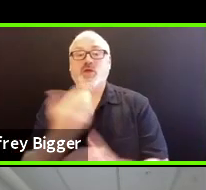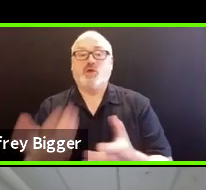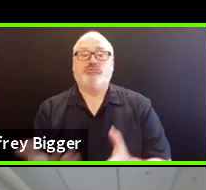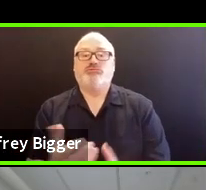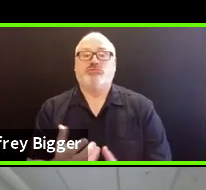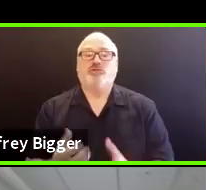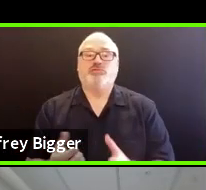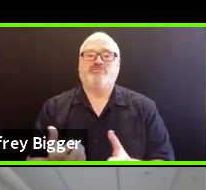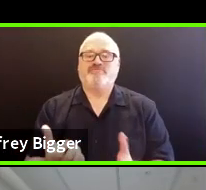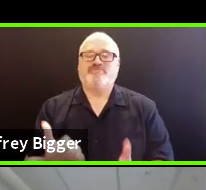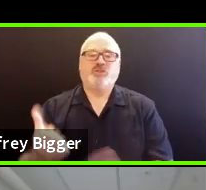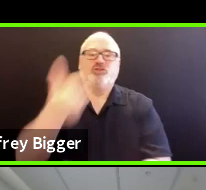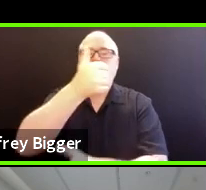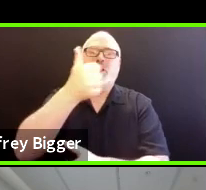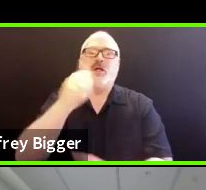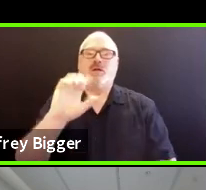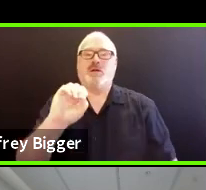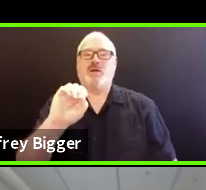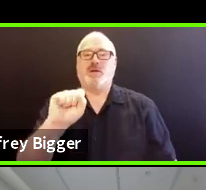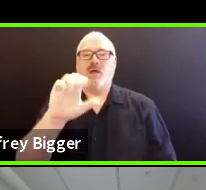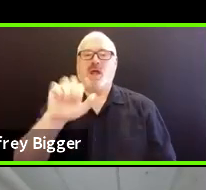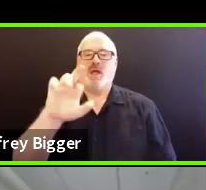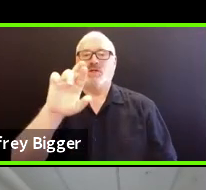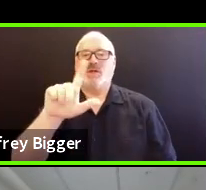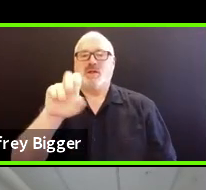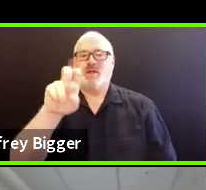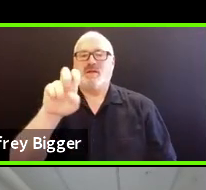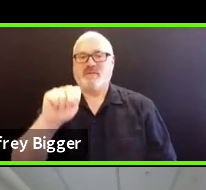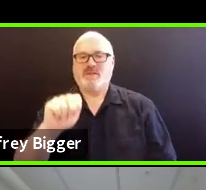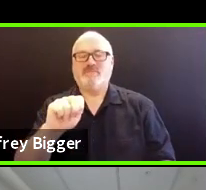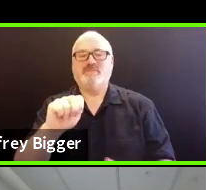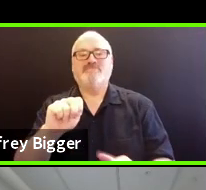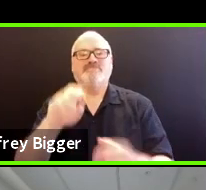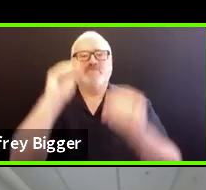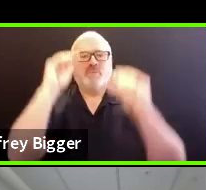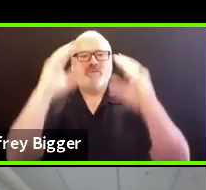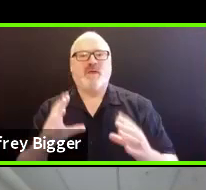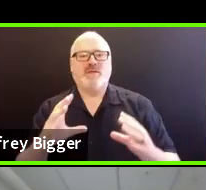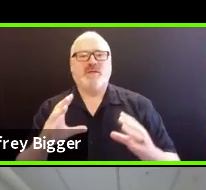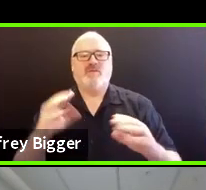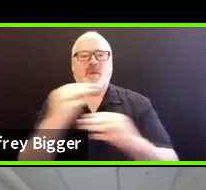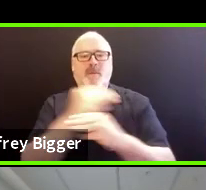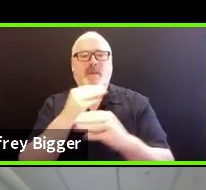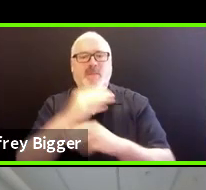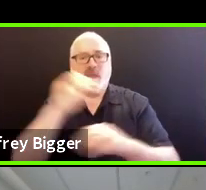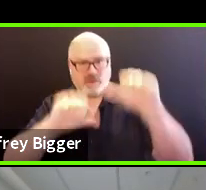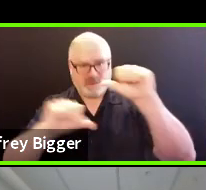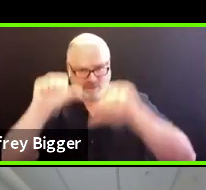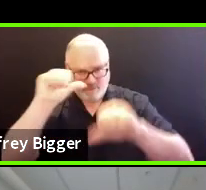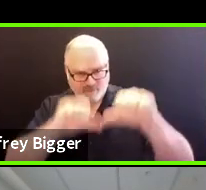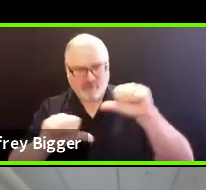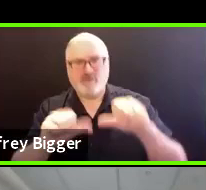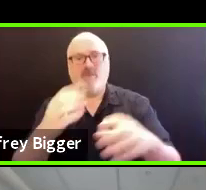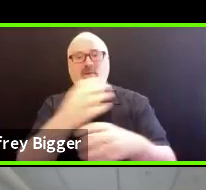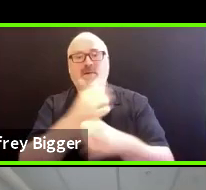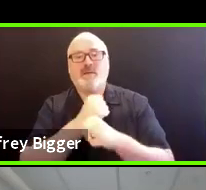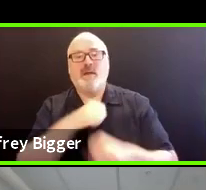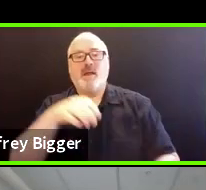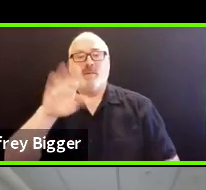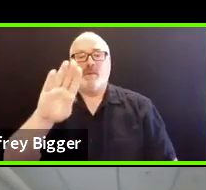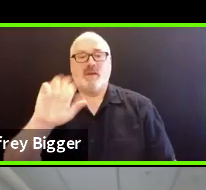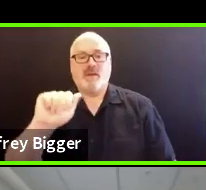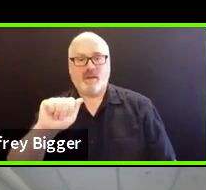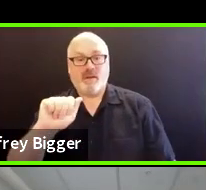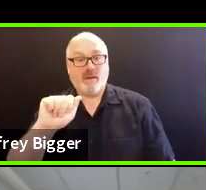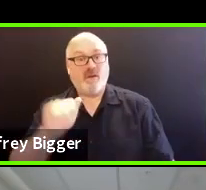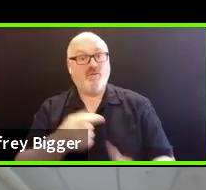Oscar Levin, an associate professor in the School of Mathematical Sciences. He received his BA, in fact,